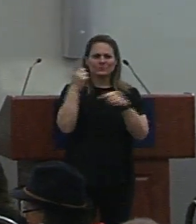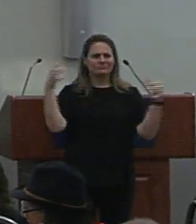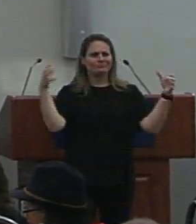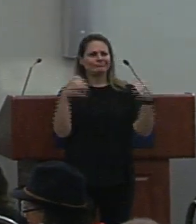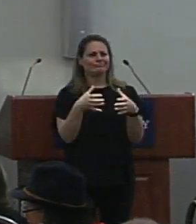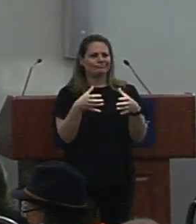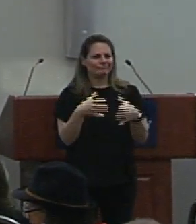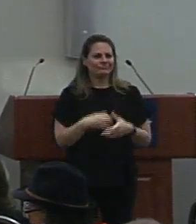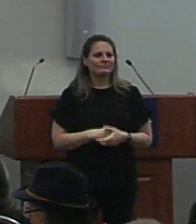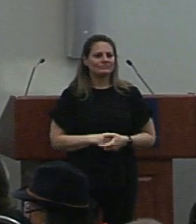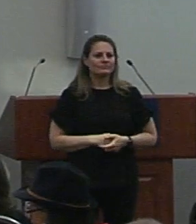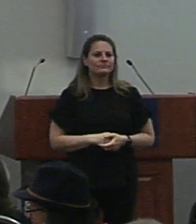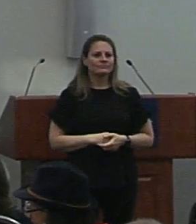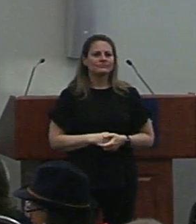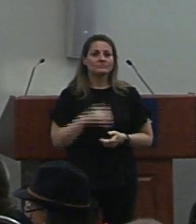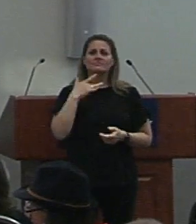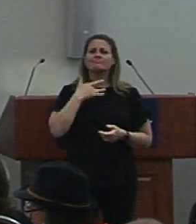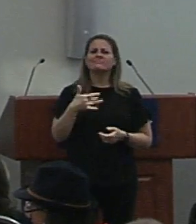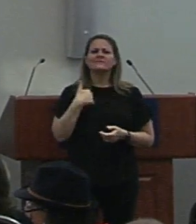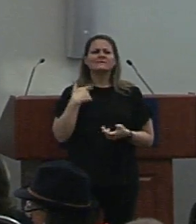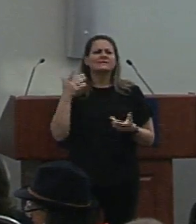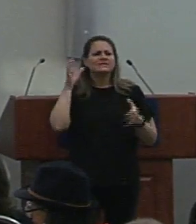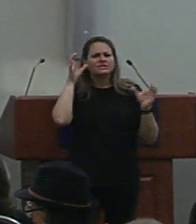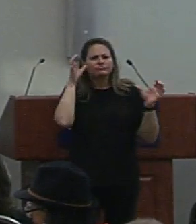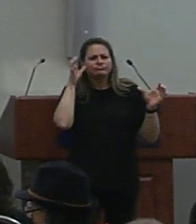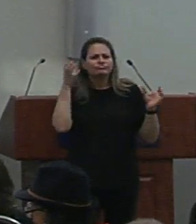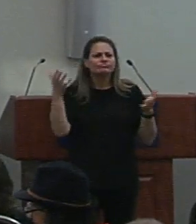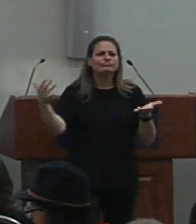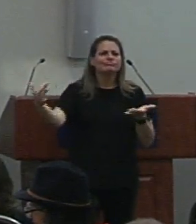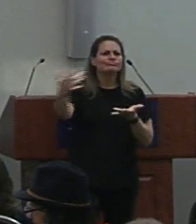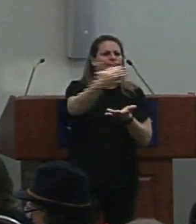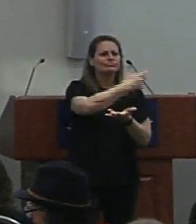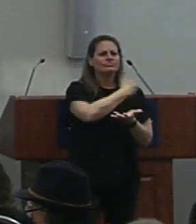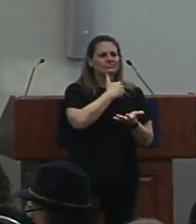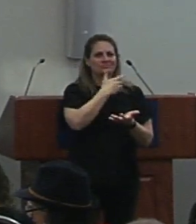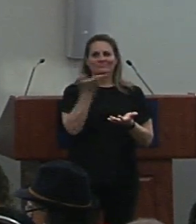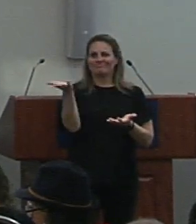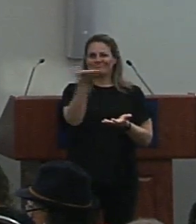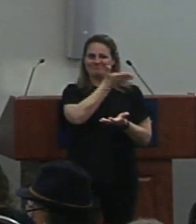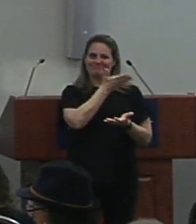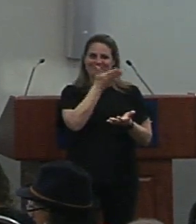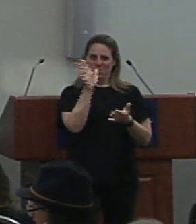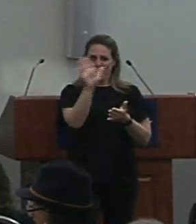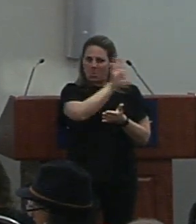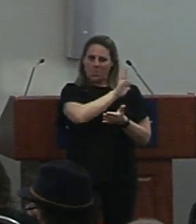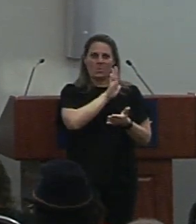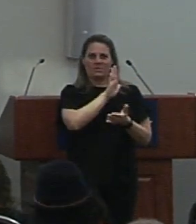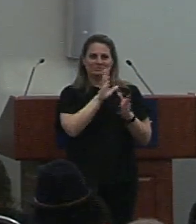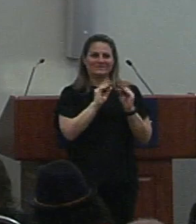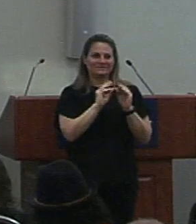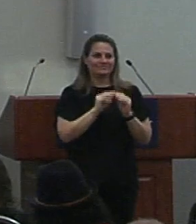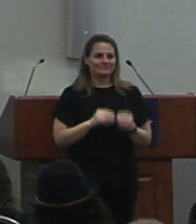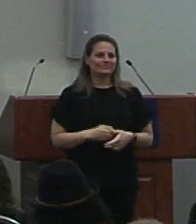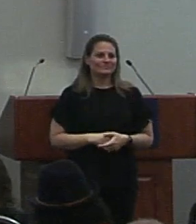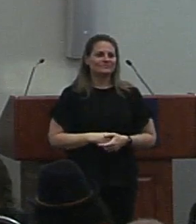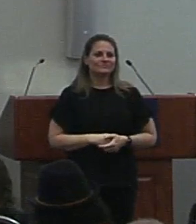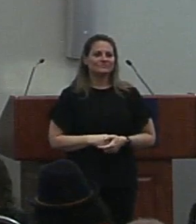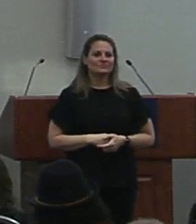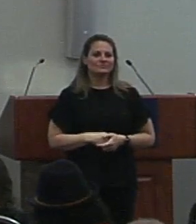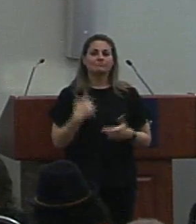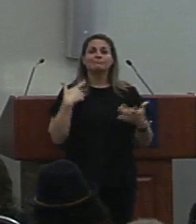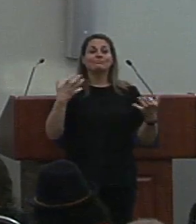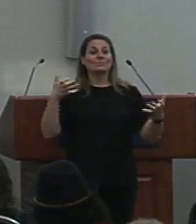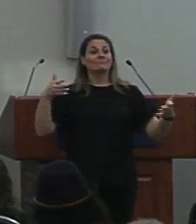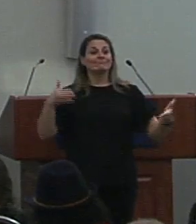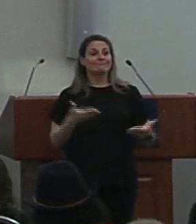we serve as City of Boston employees. I'd like to kick off the event by introducing my board, and I'd like to ask them to